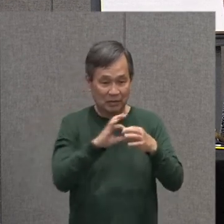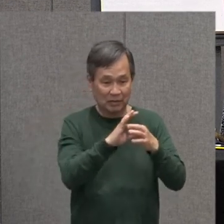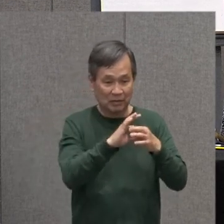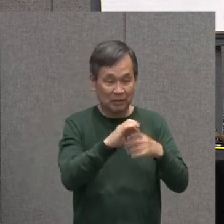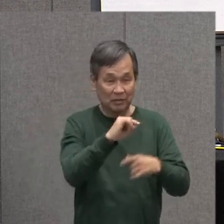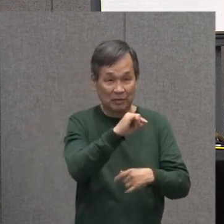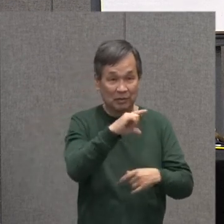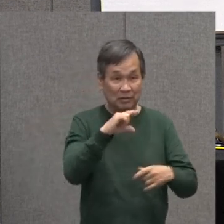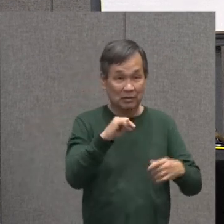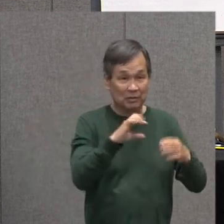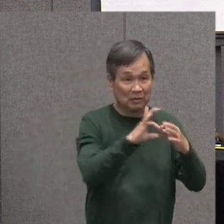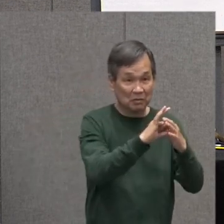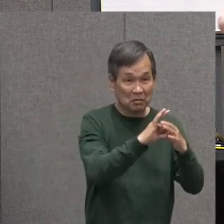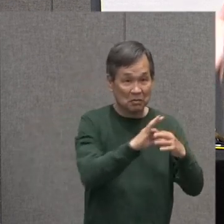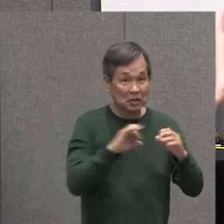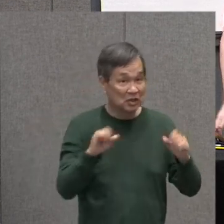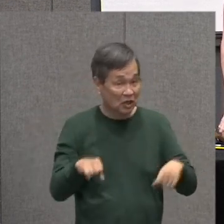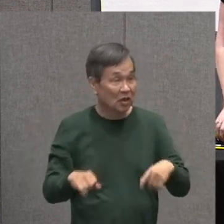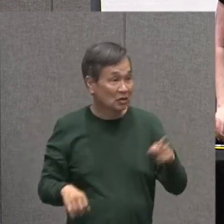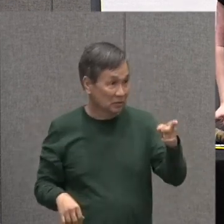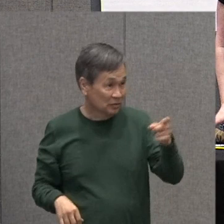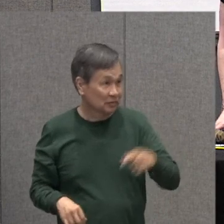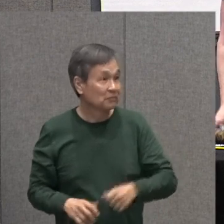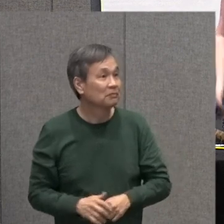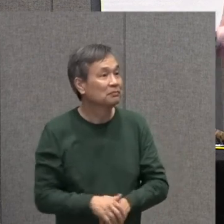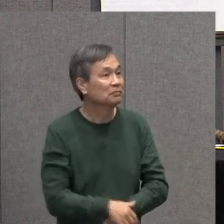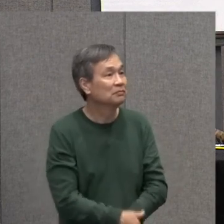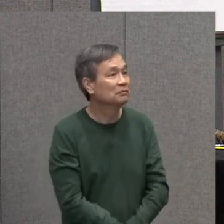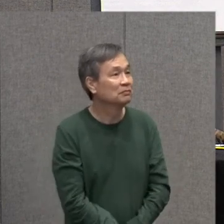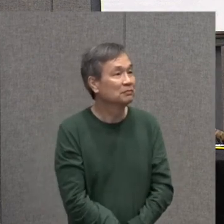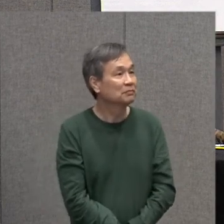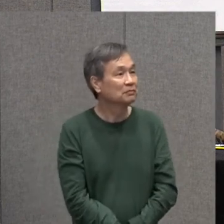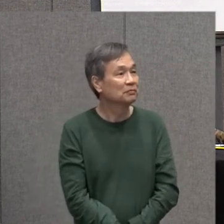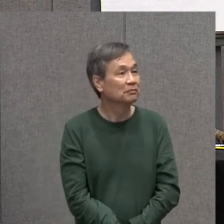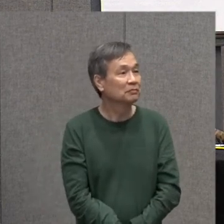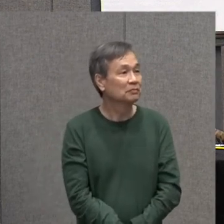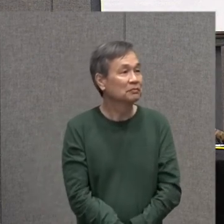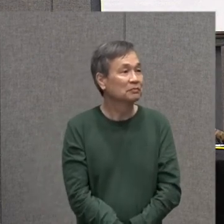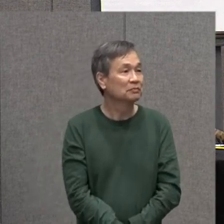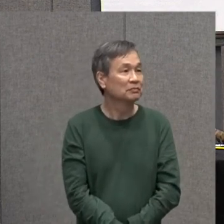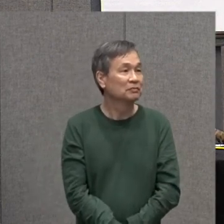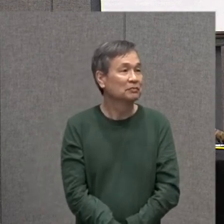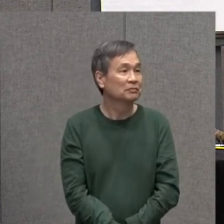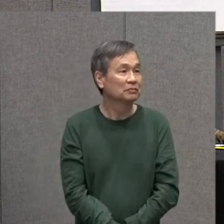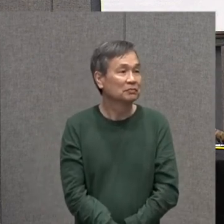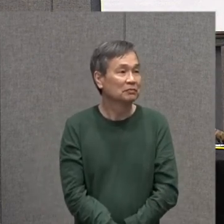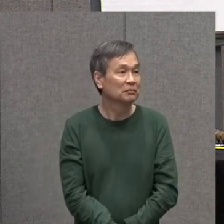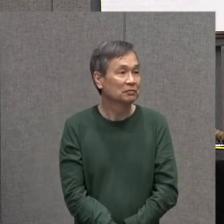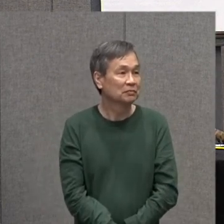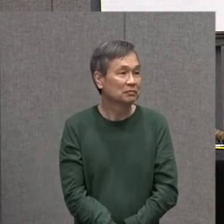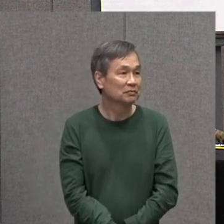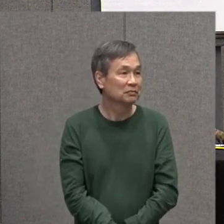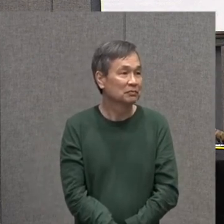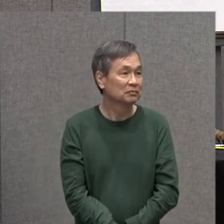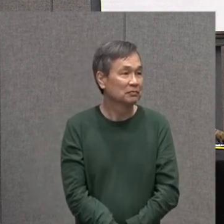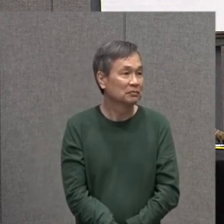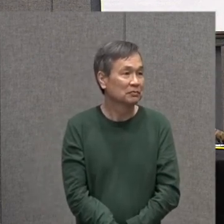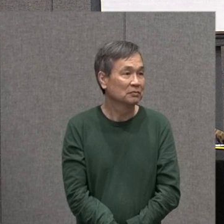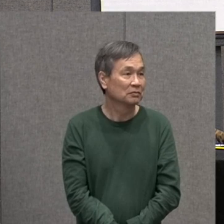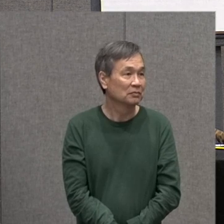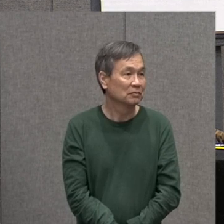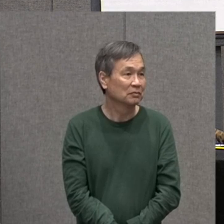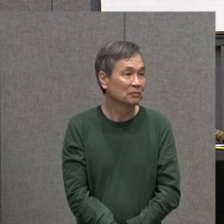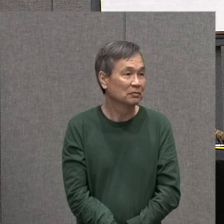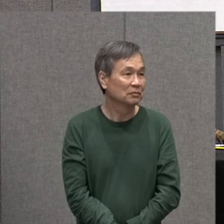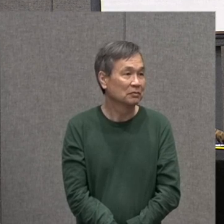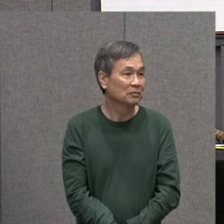fancy. Paper chains. So I'm going to tape my little loop together here. And if I wanted to start a chain, I just sneak it right on in